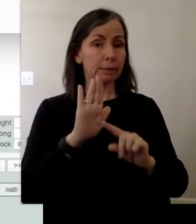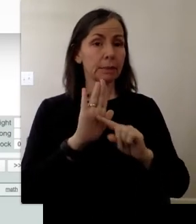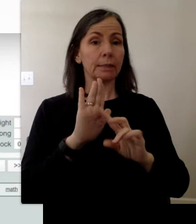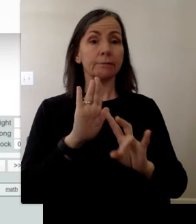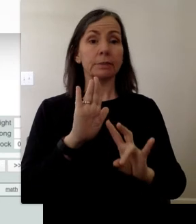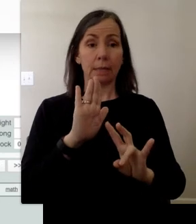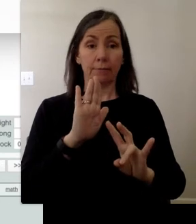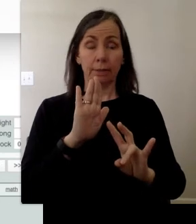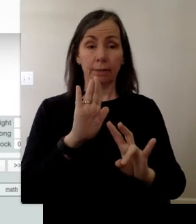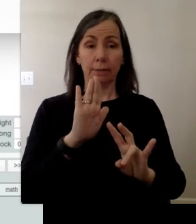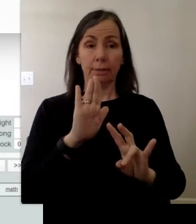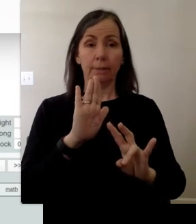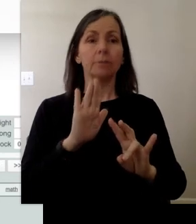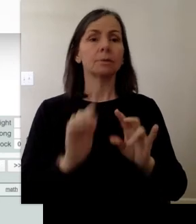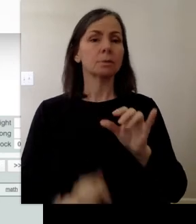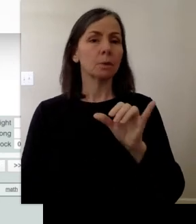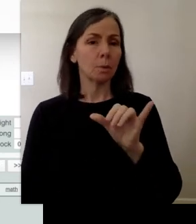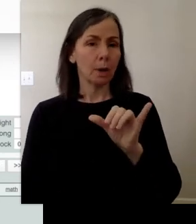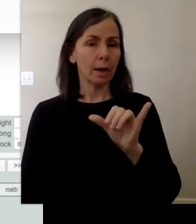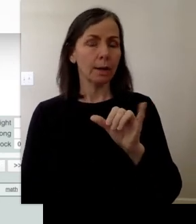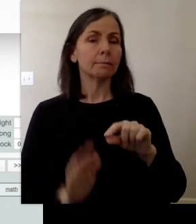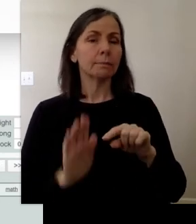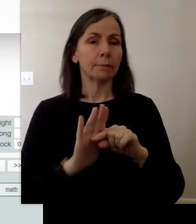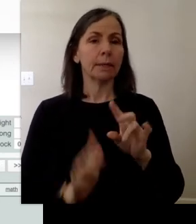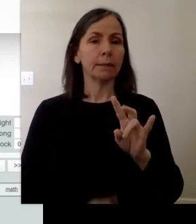y coordinate would be -7.